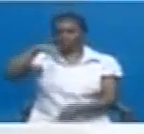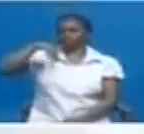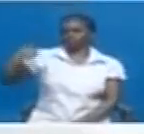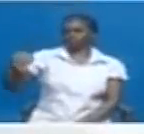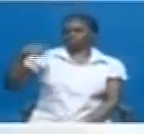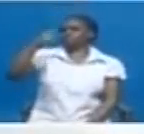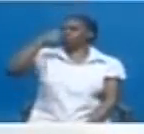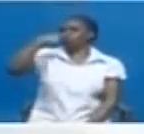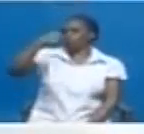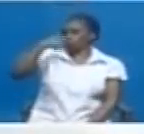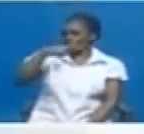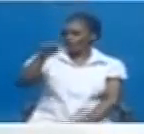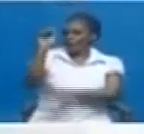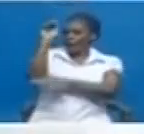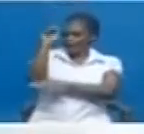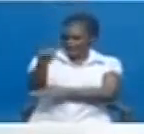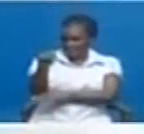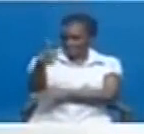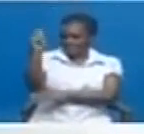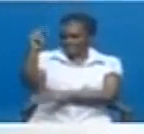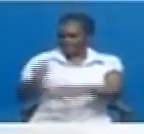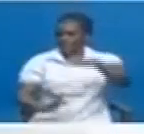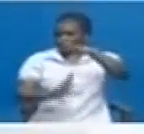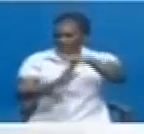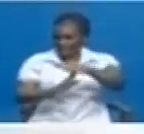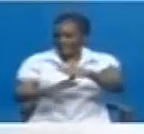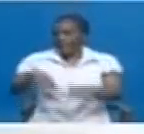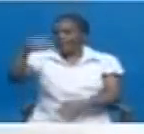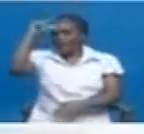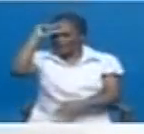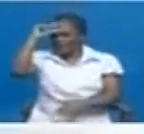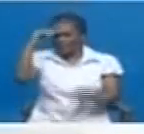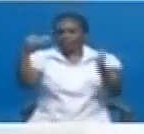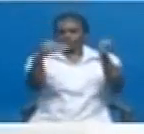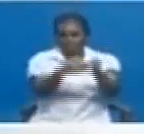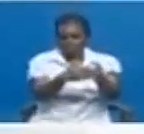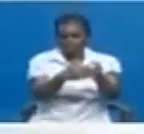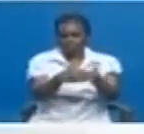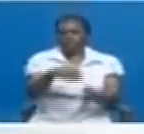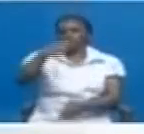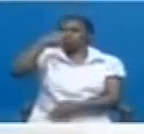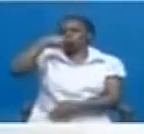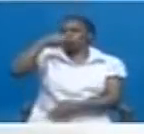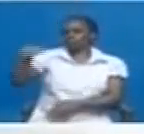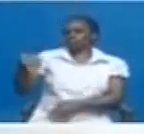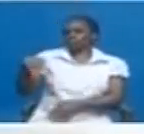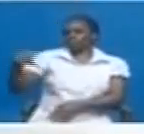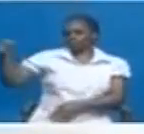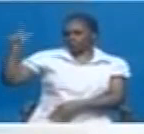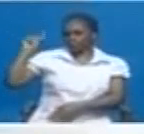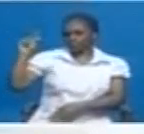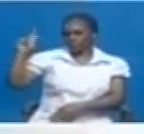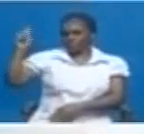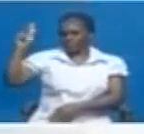vaccination against polio. And we're asking you on KTN Prime tonight, should the government stop the polio vaccination campaign? You can tweet us at